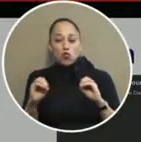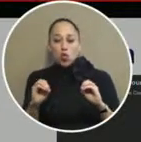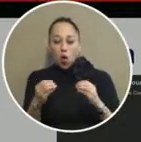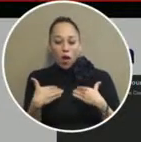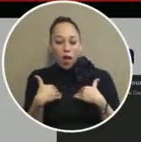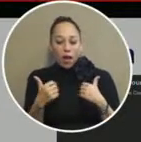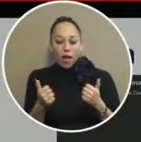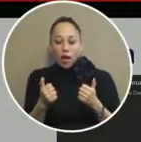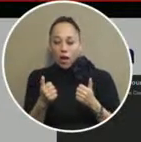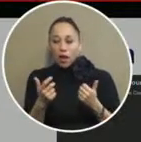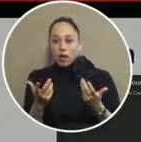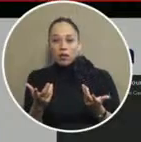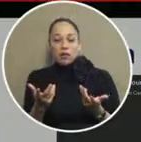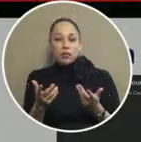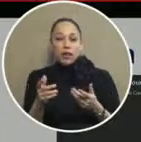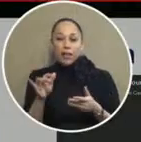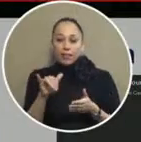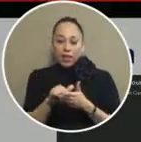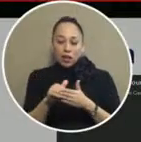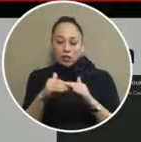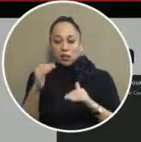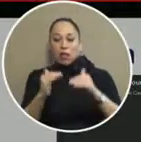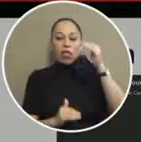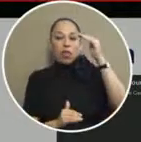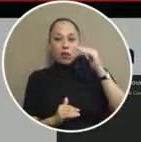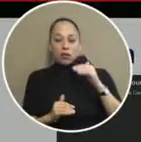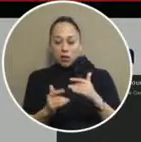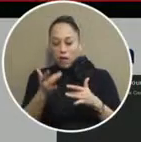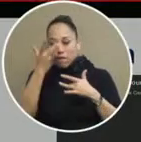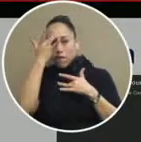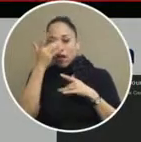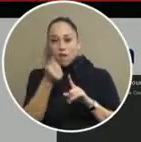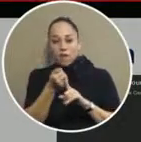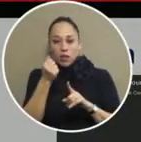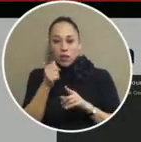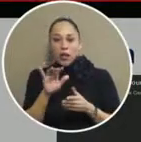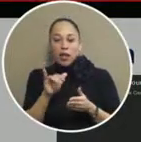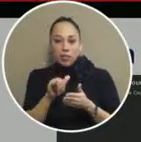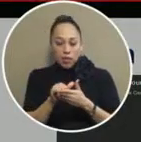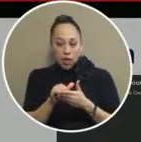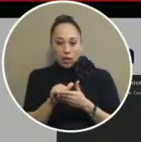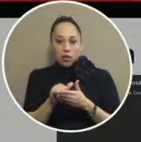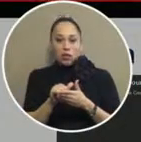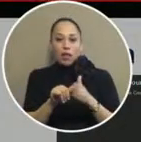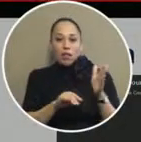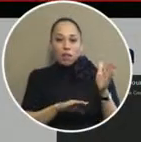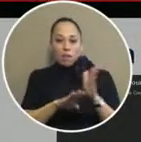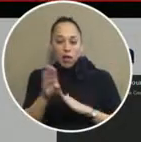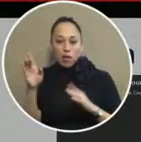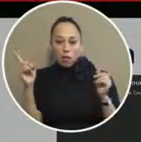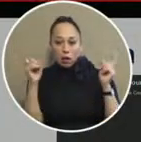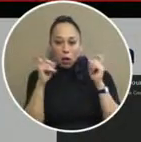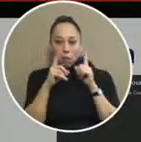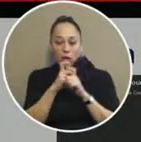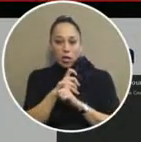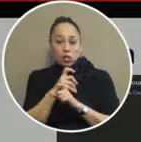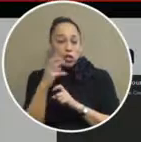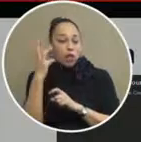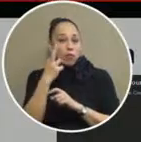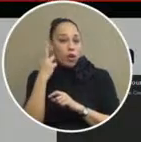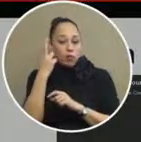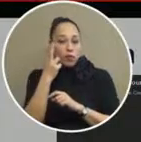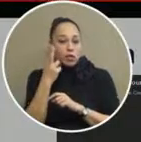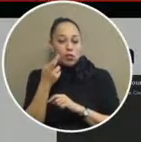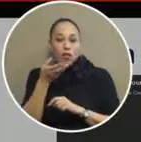health conditions, they're going to be disproportionately affected. And they're going to be the ones that are going to be developing complications because